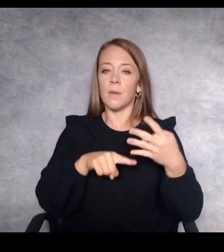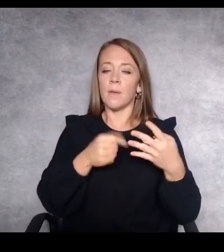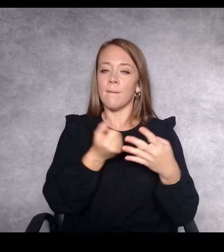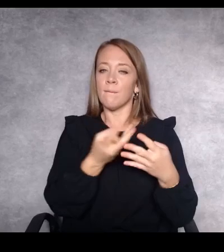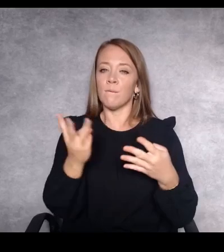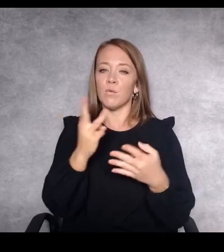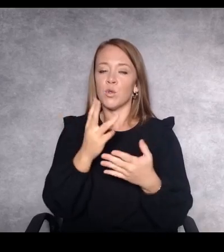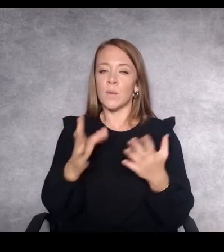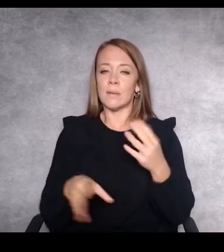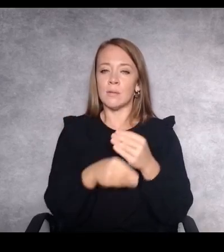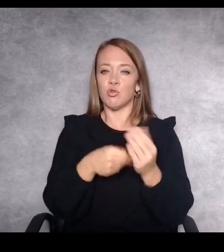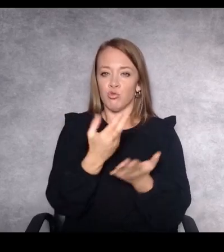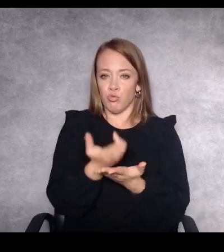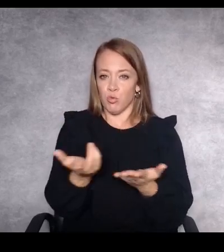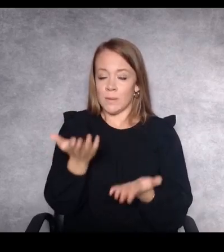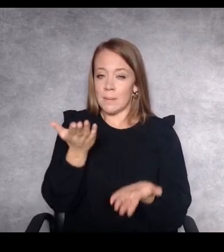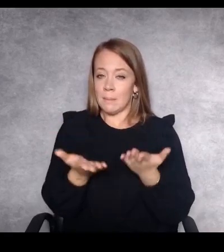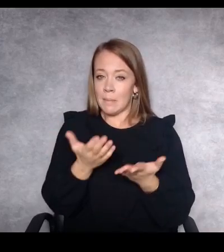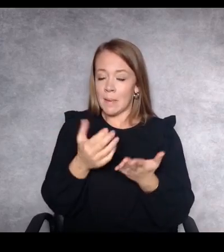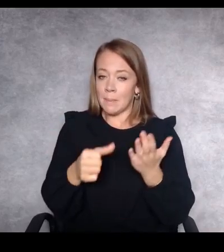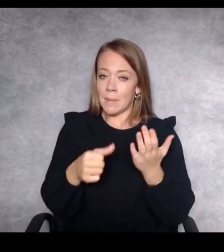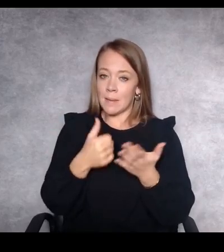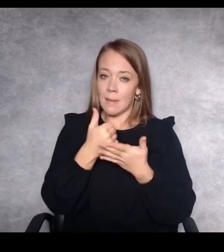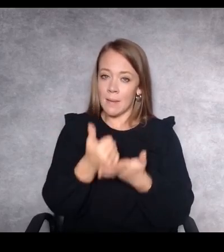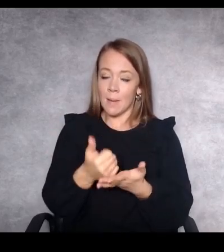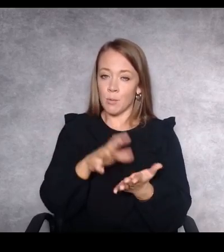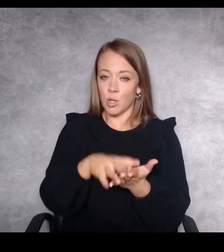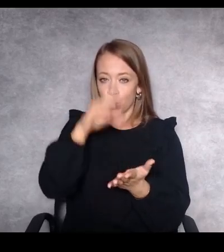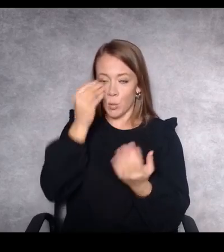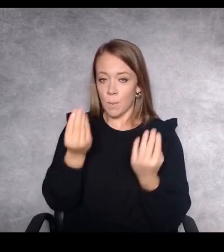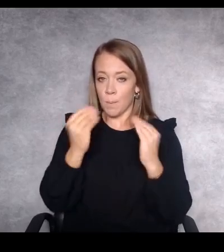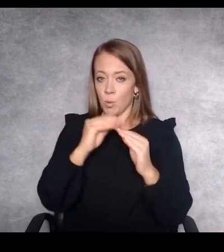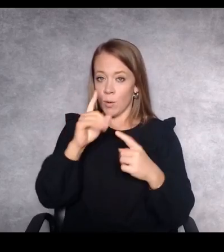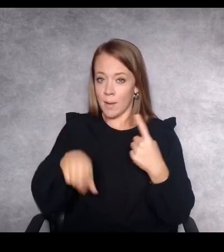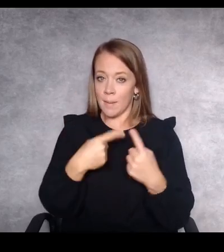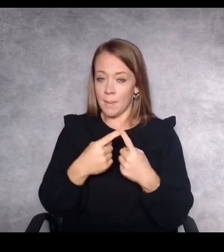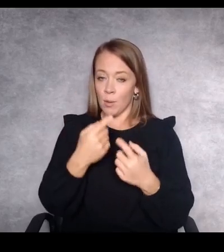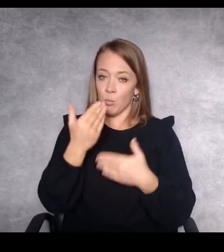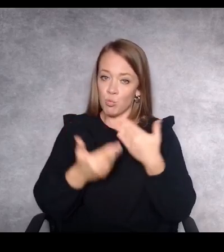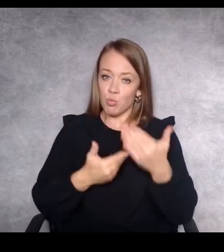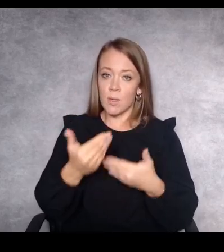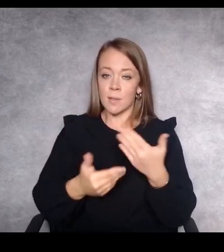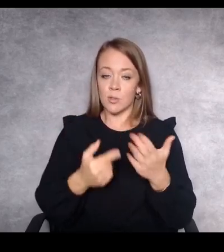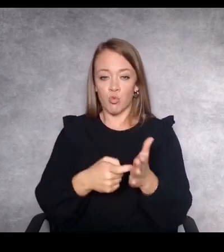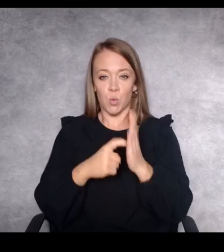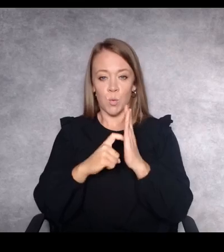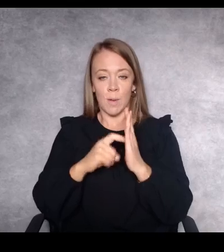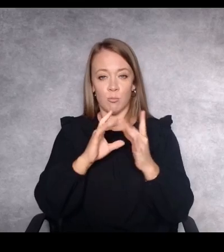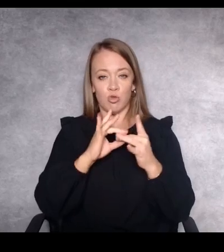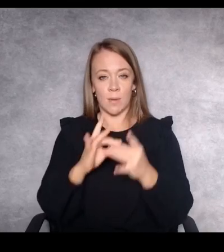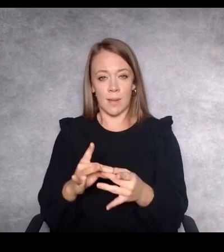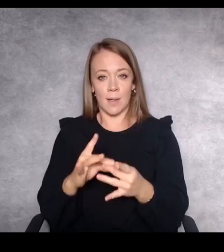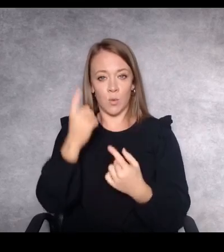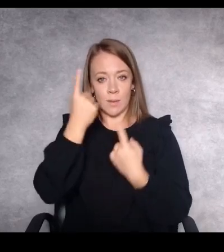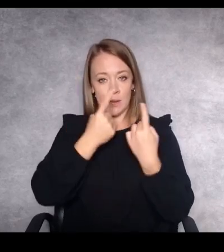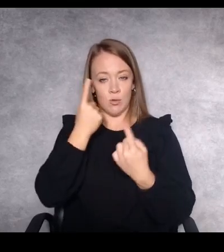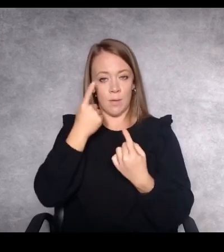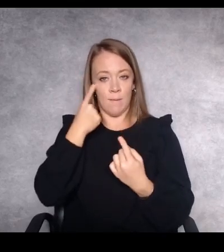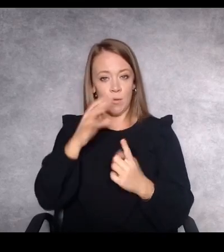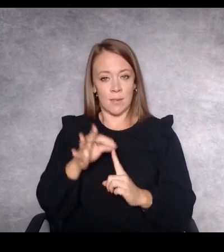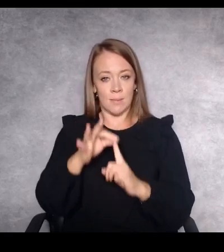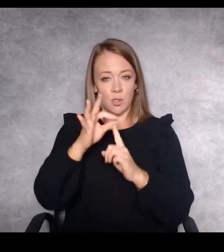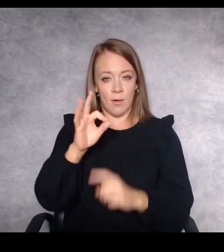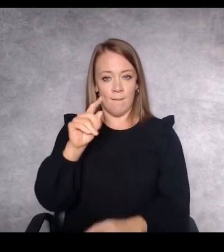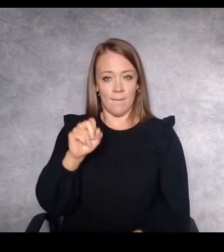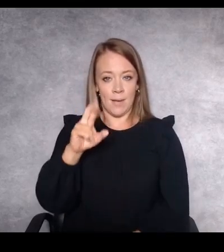Here are a few additional resources that may assist in learning more about the process and requirements related to the